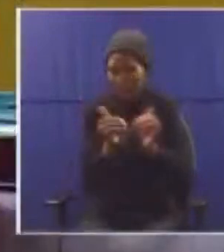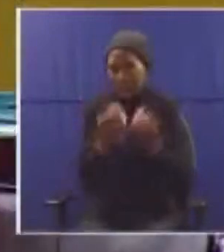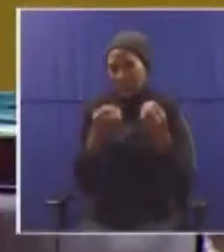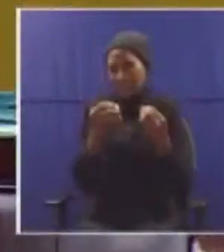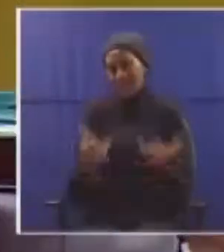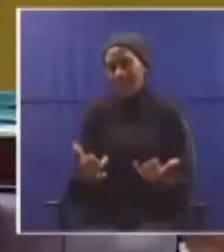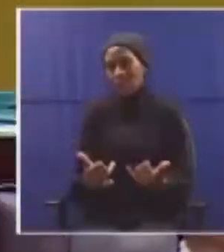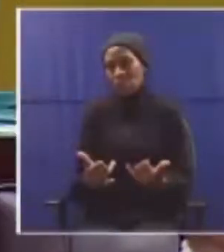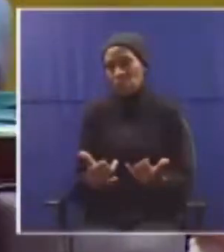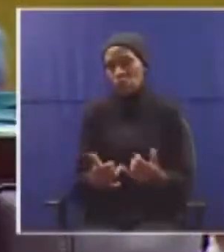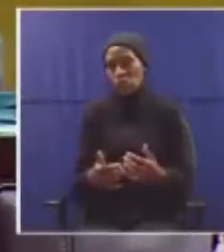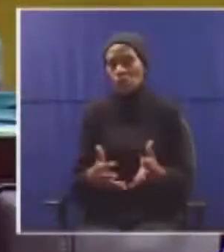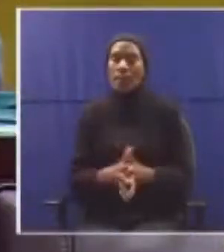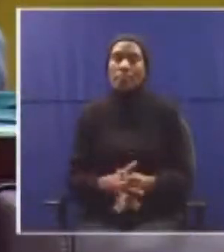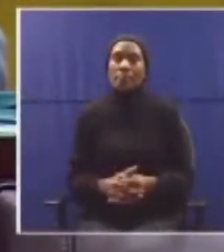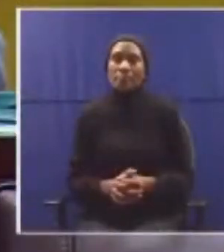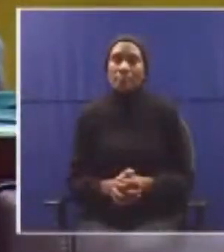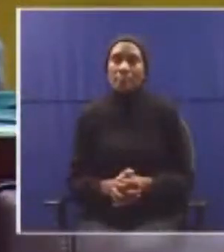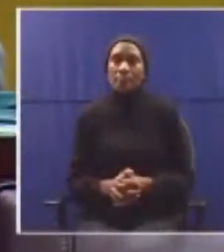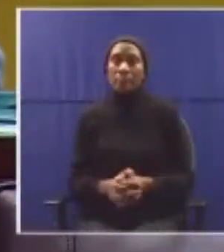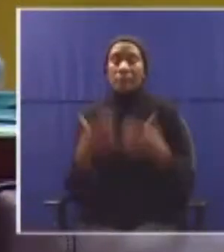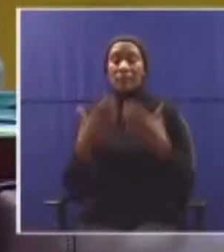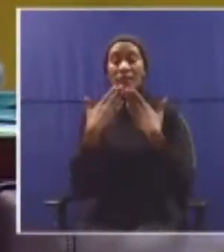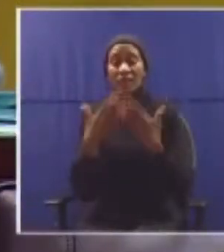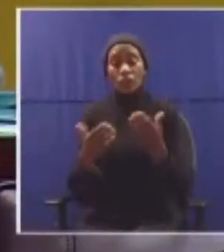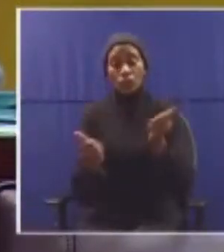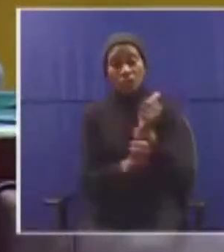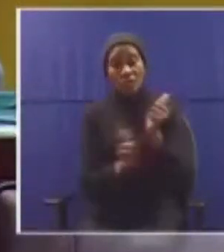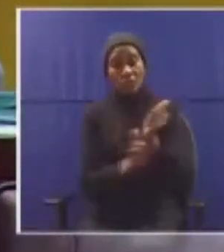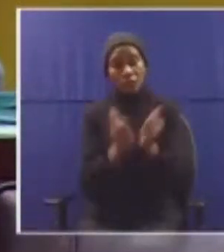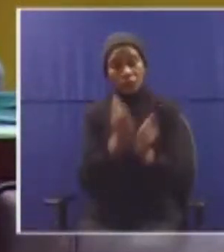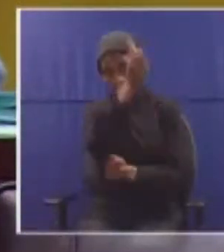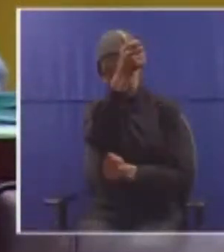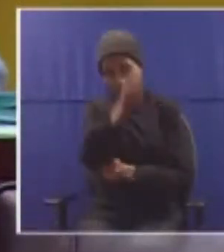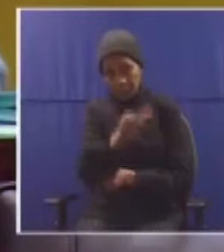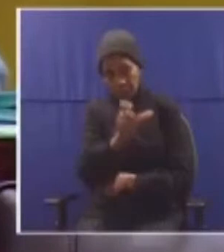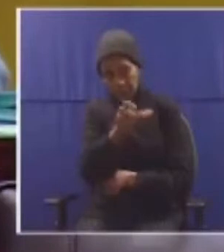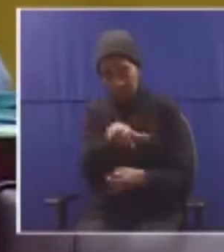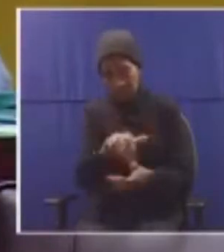Thank you very much, Honorable Deputy Chief Whip.